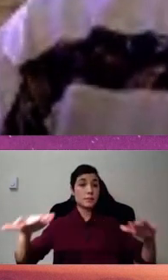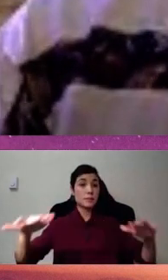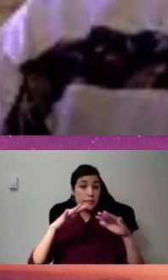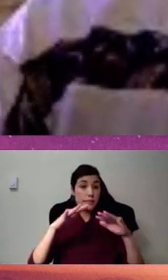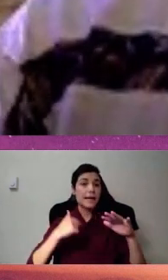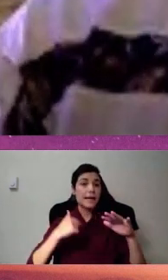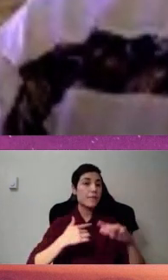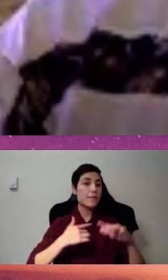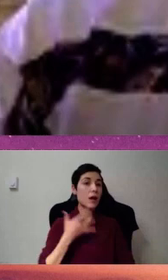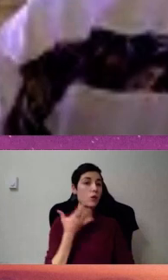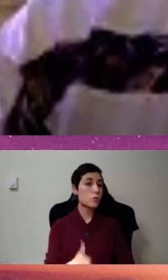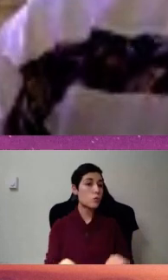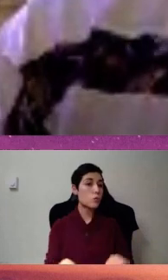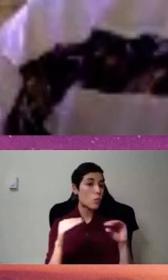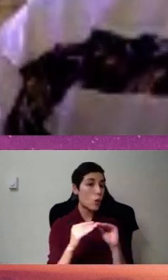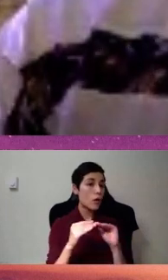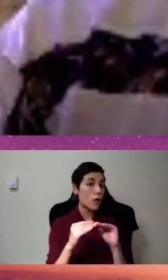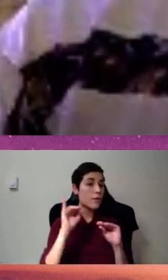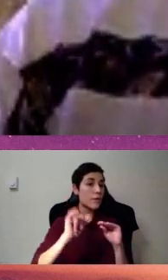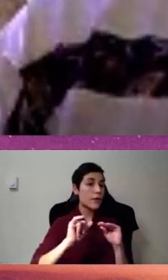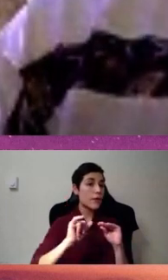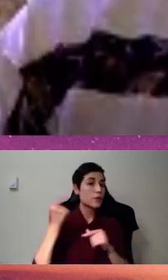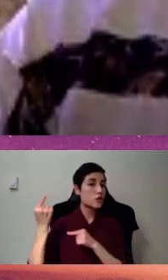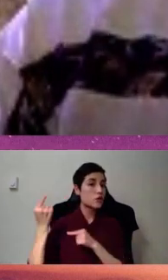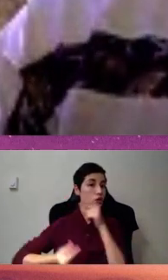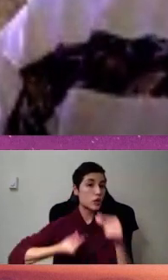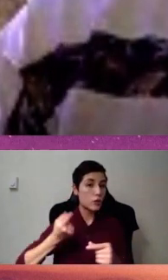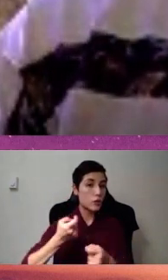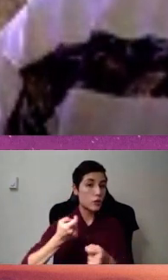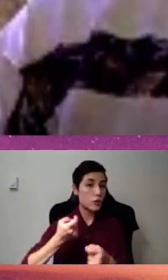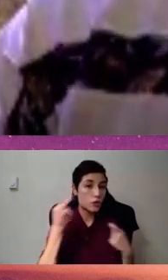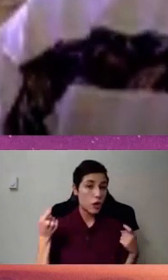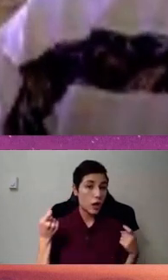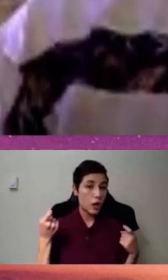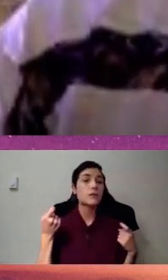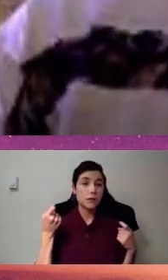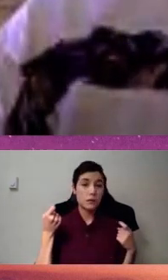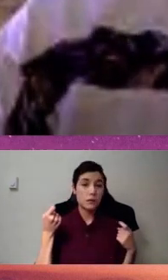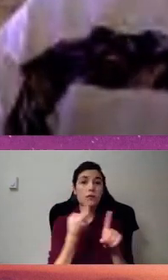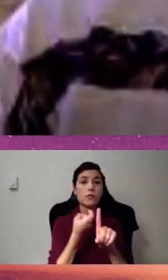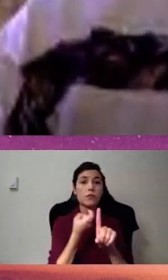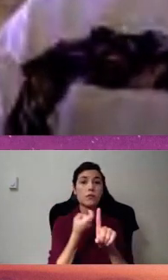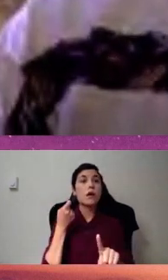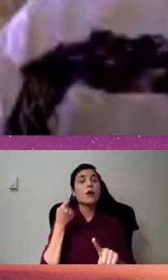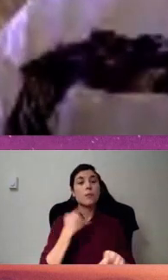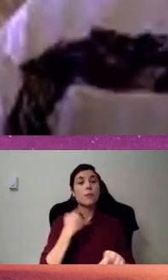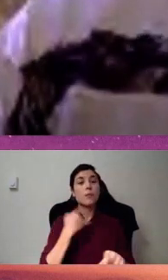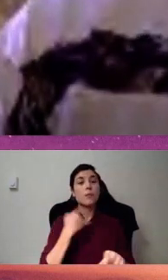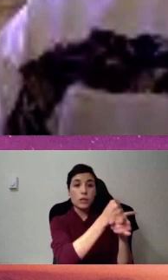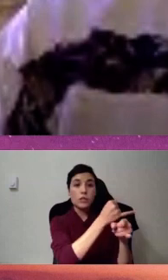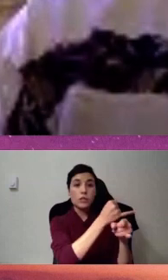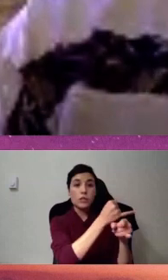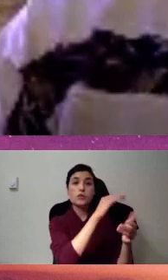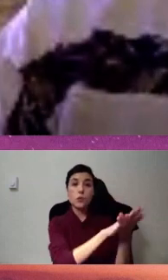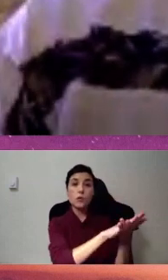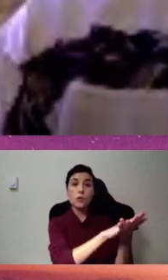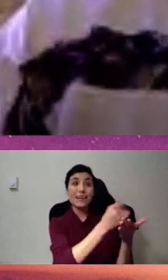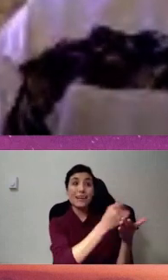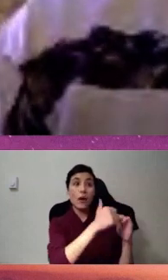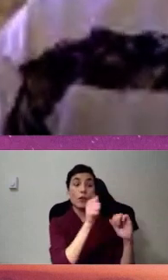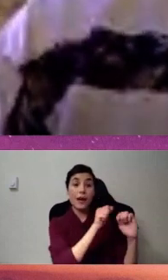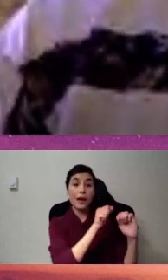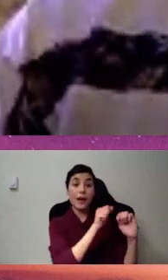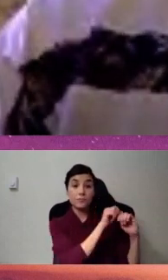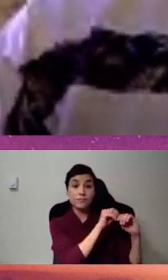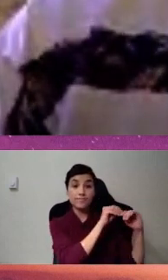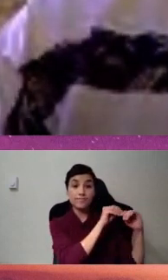mounting generational trauma around residential schools, and how that affects Indigenous peoples. I know that a